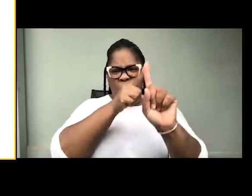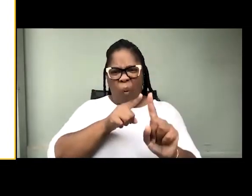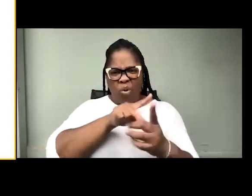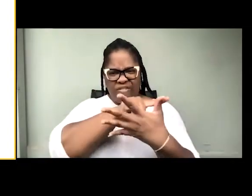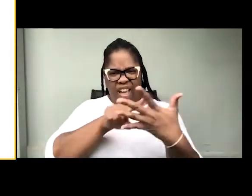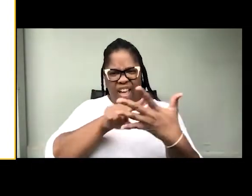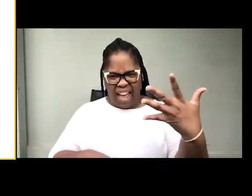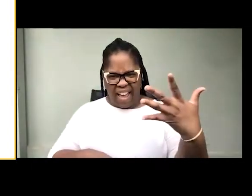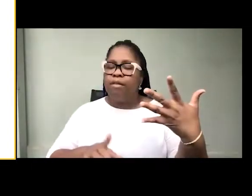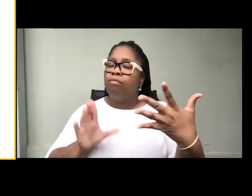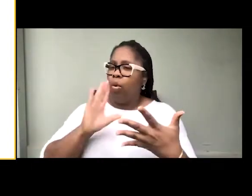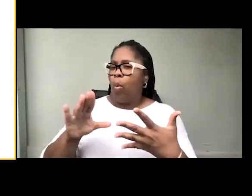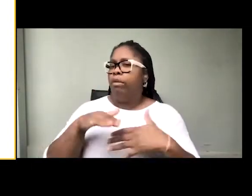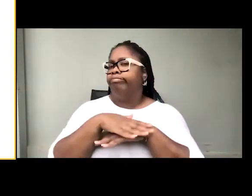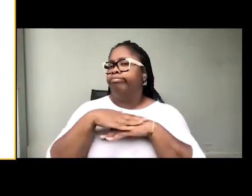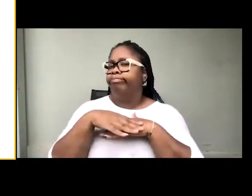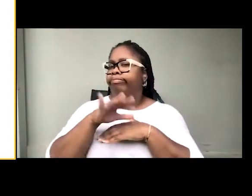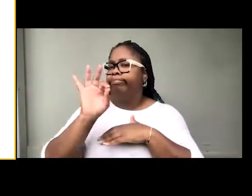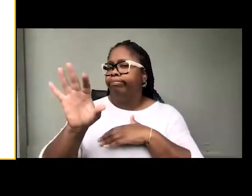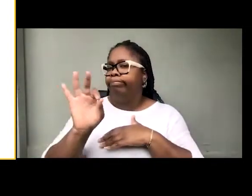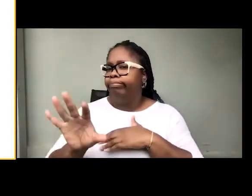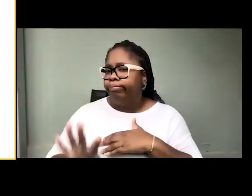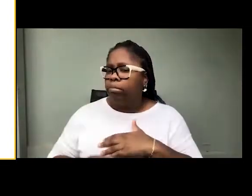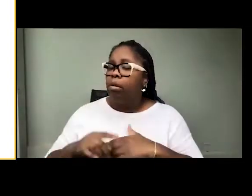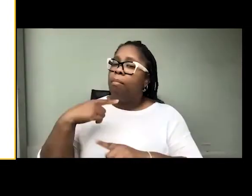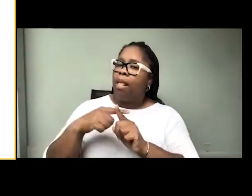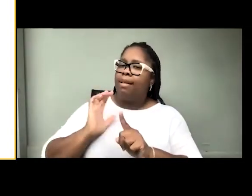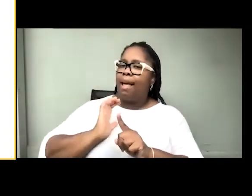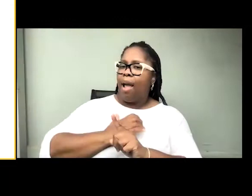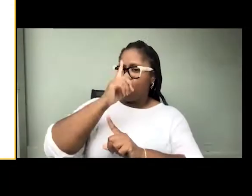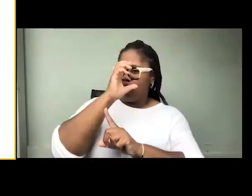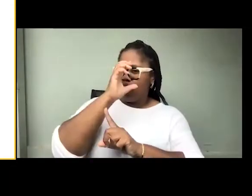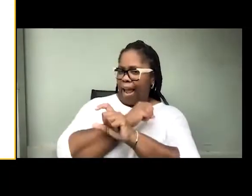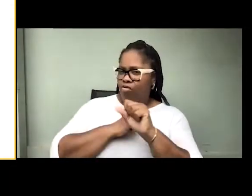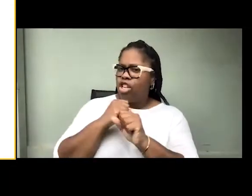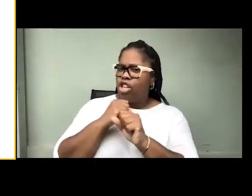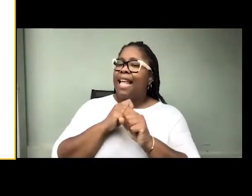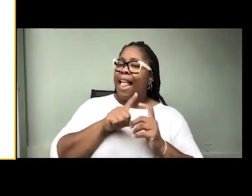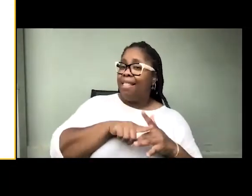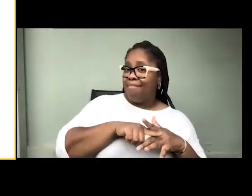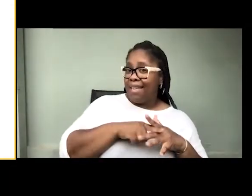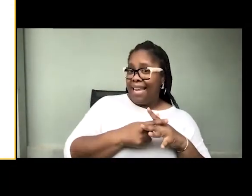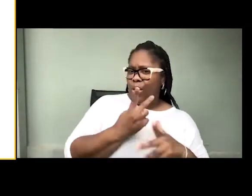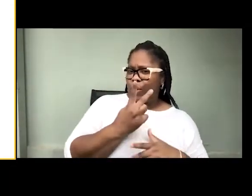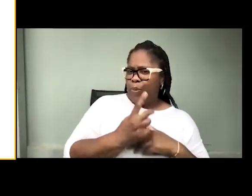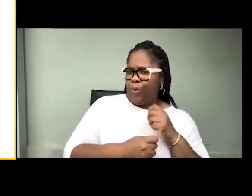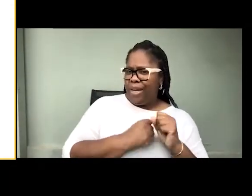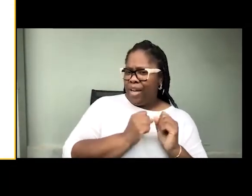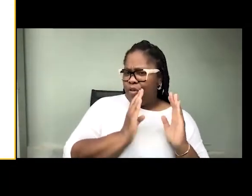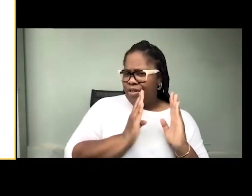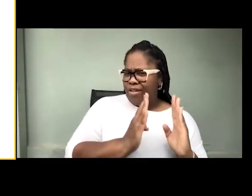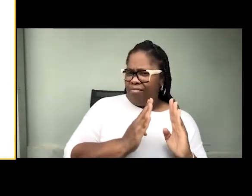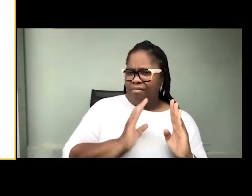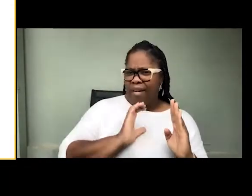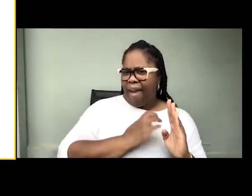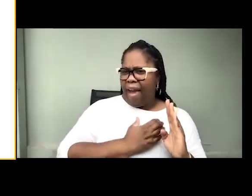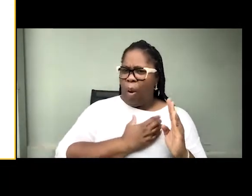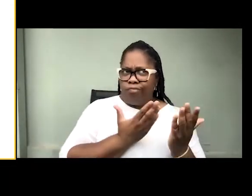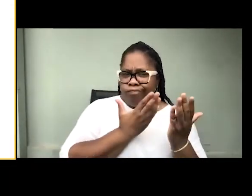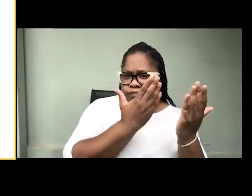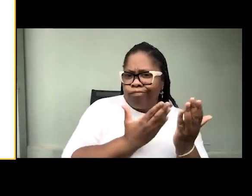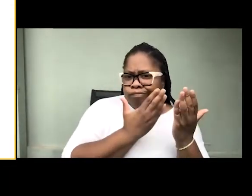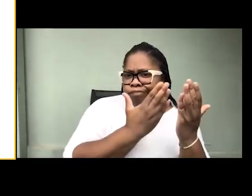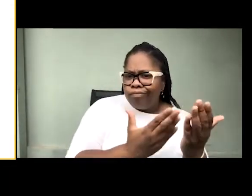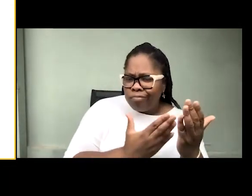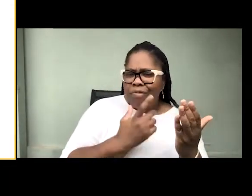as well as the strategies and our first 2 years of initiatives that we have several commitments to advance